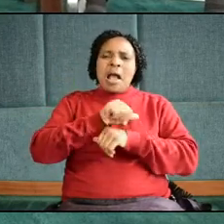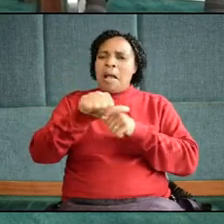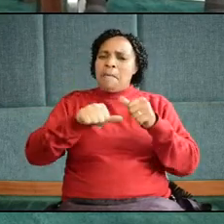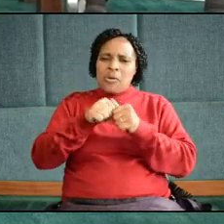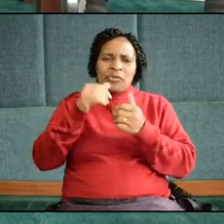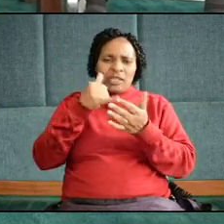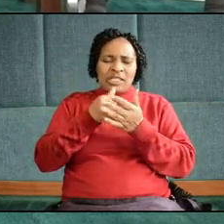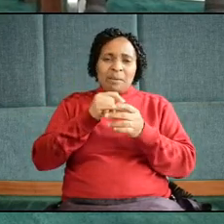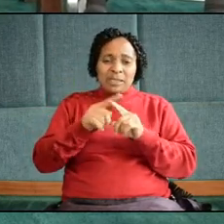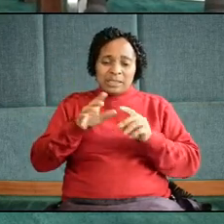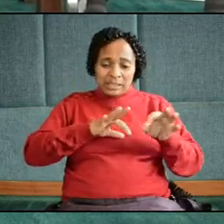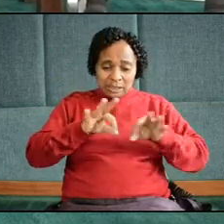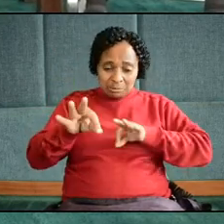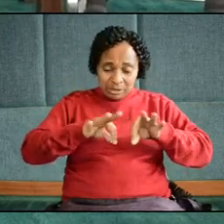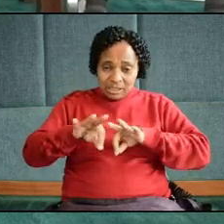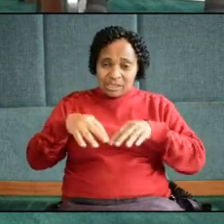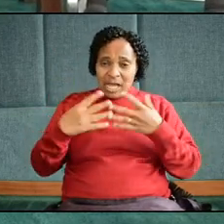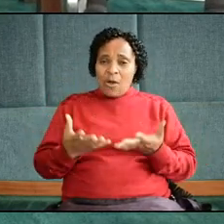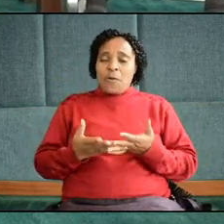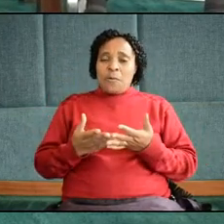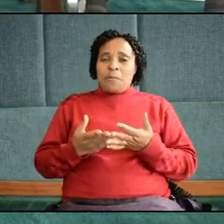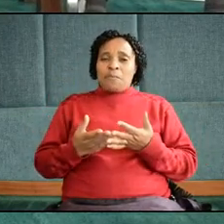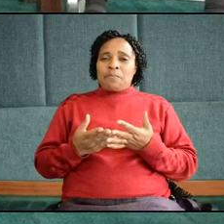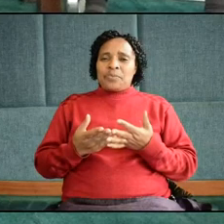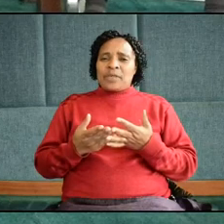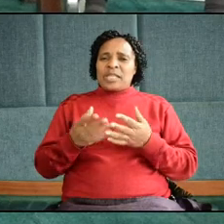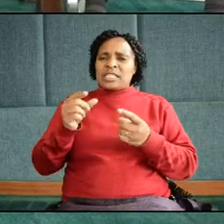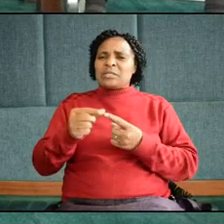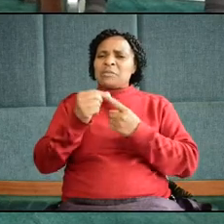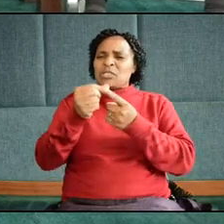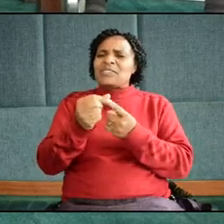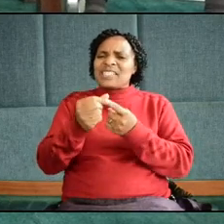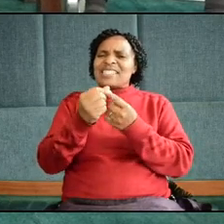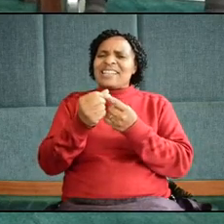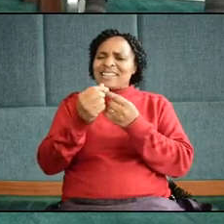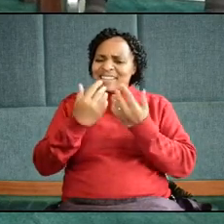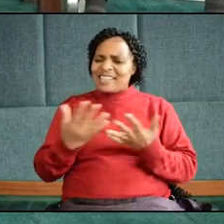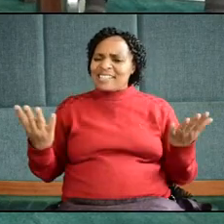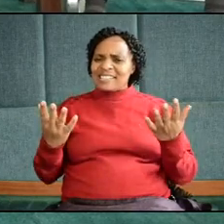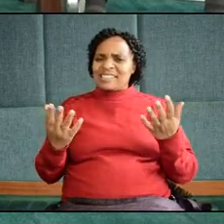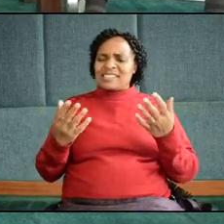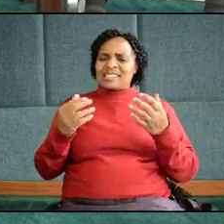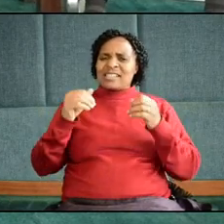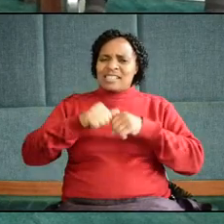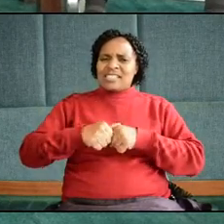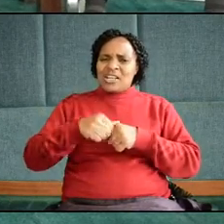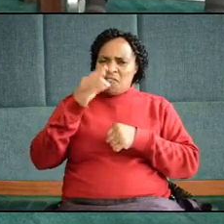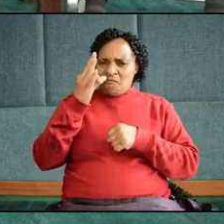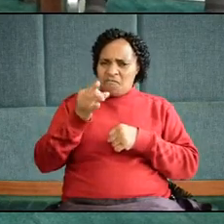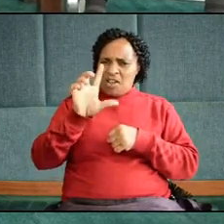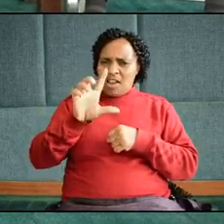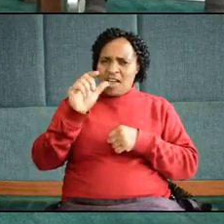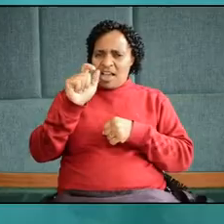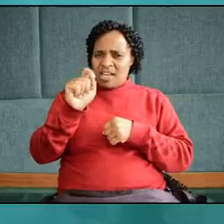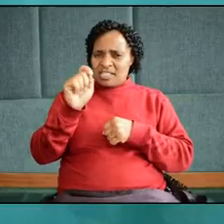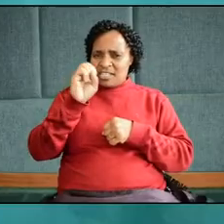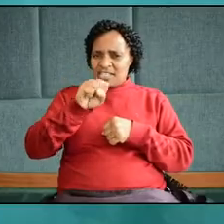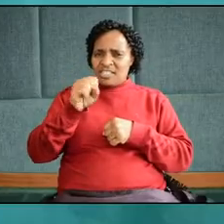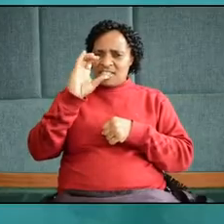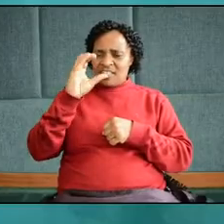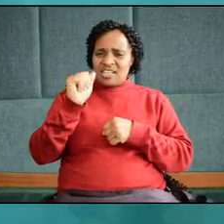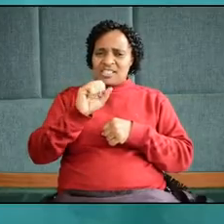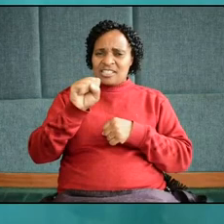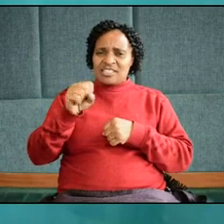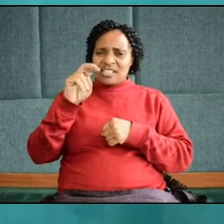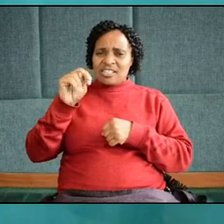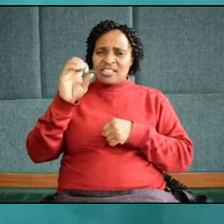but that she describes in great accuracy. And the particular thing she describes is flirtatiousness. Mm. That is,